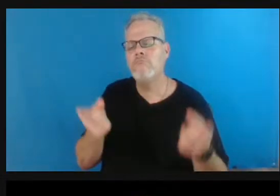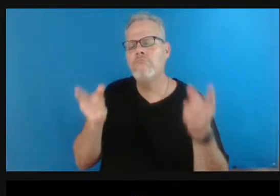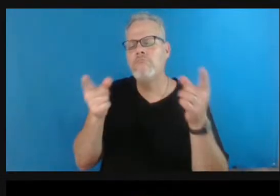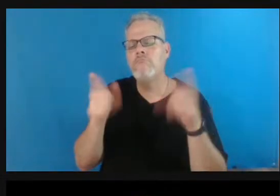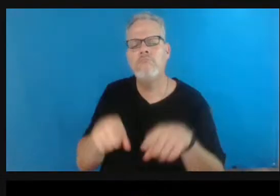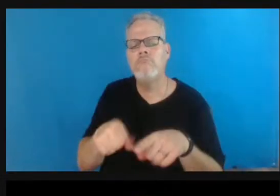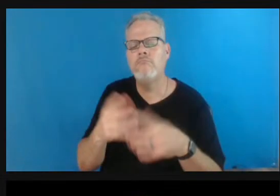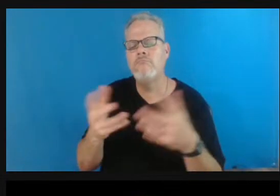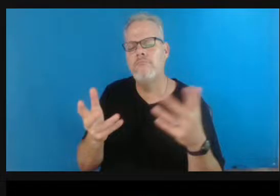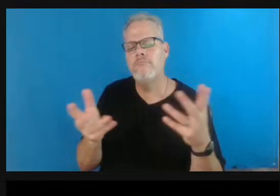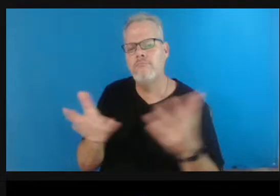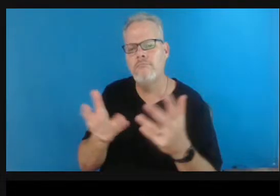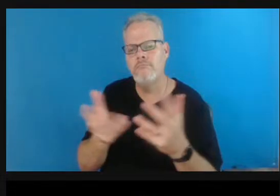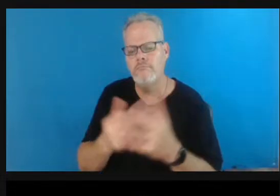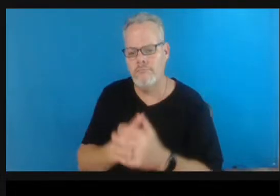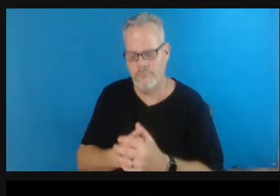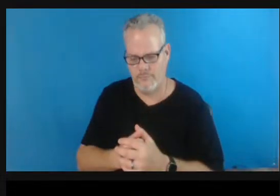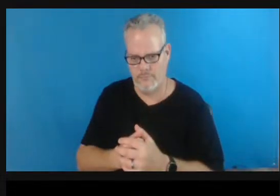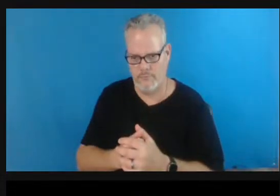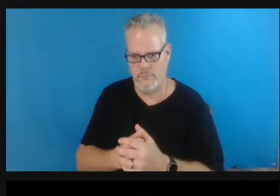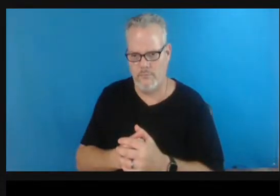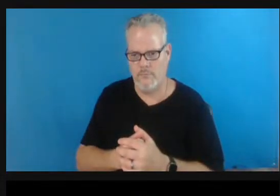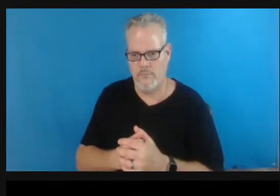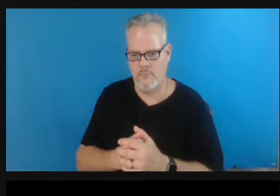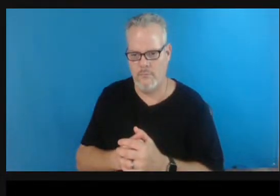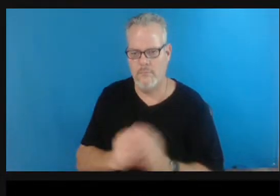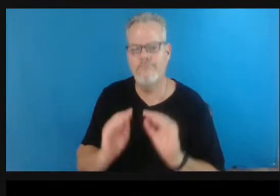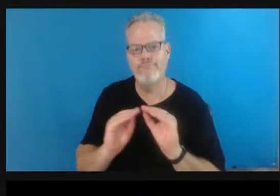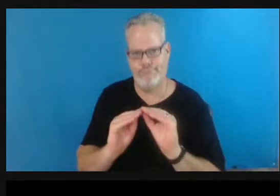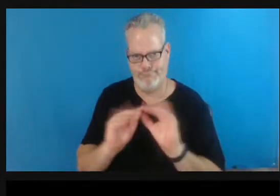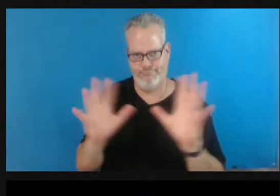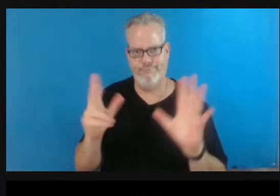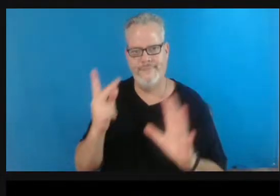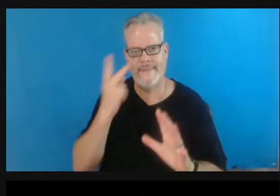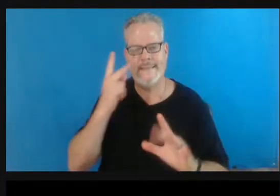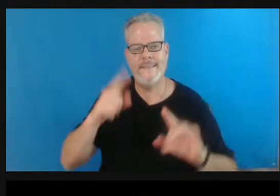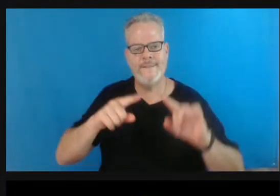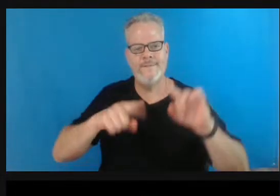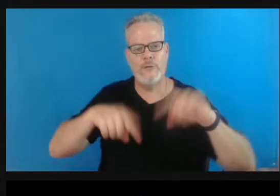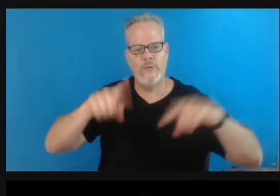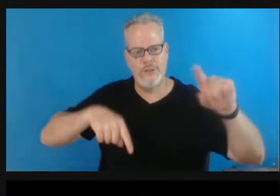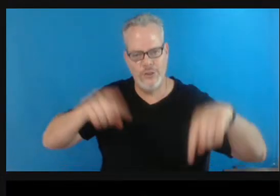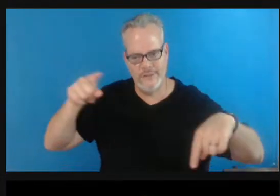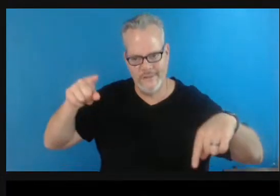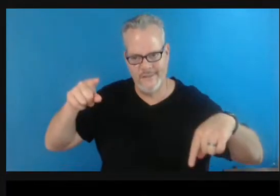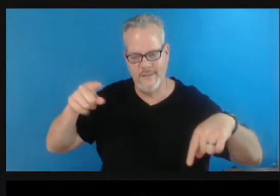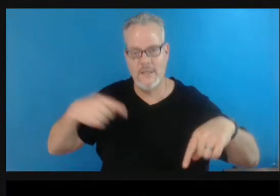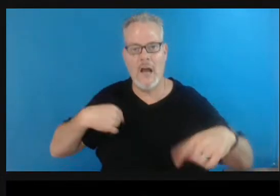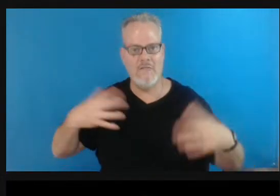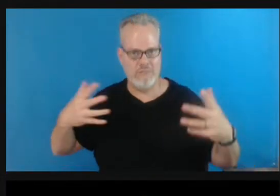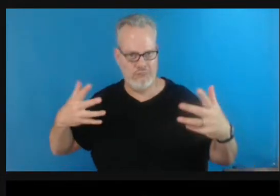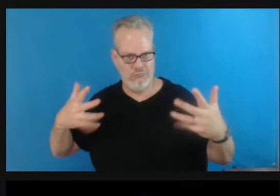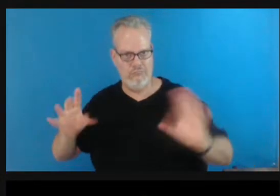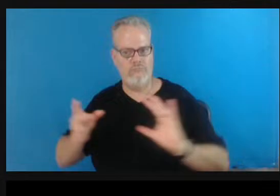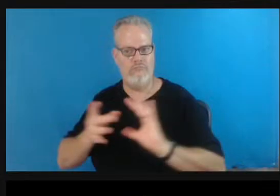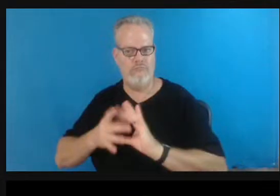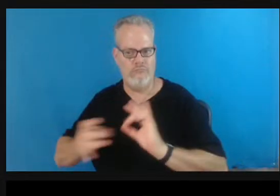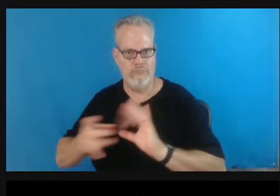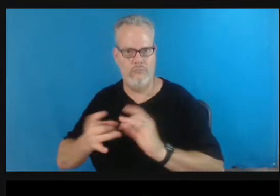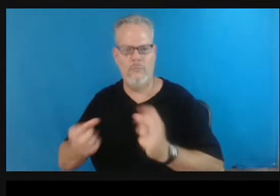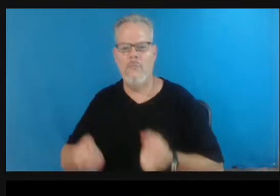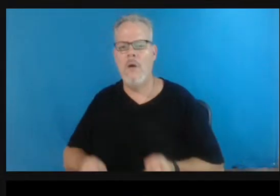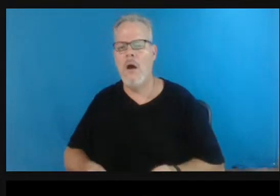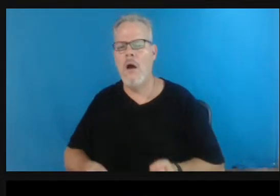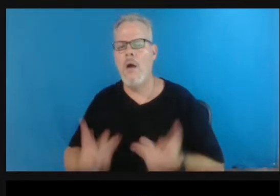And of course, there are variations, and I've mentioned before that one big variable to me is how much lava is